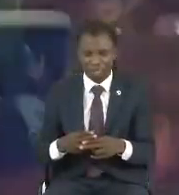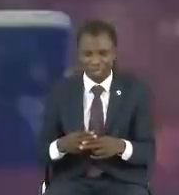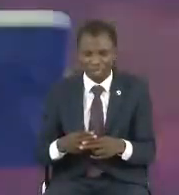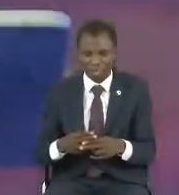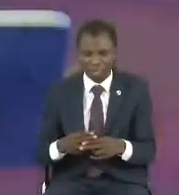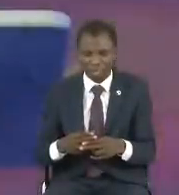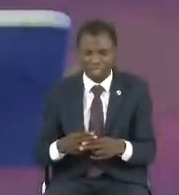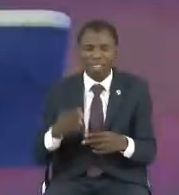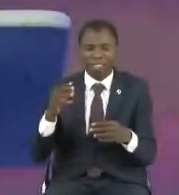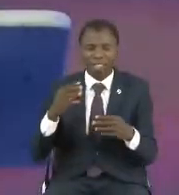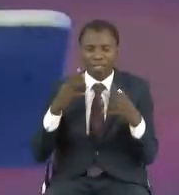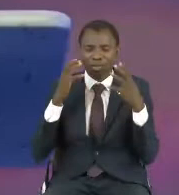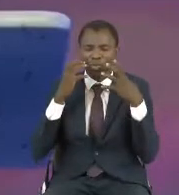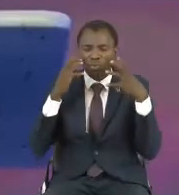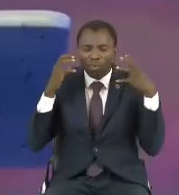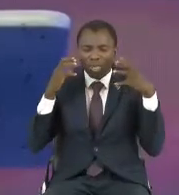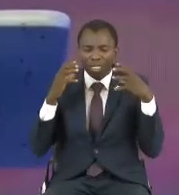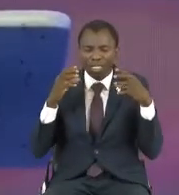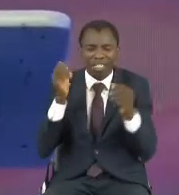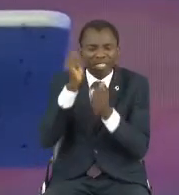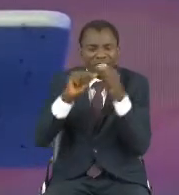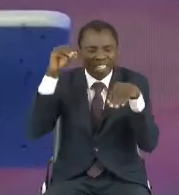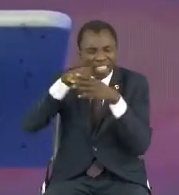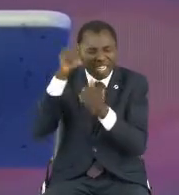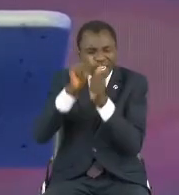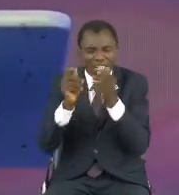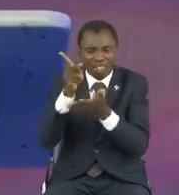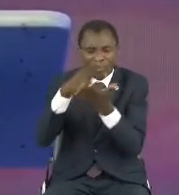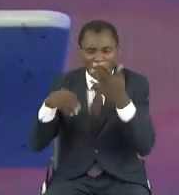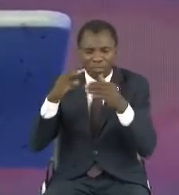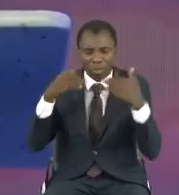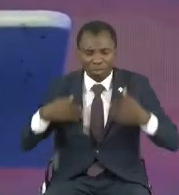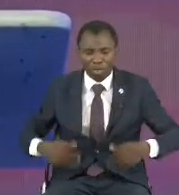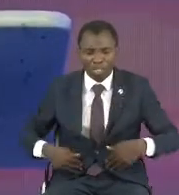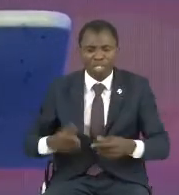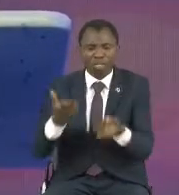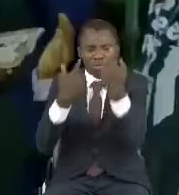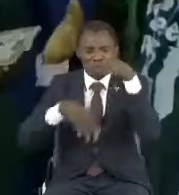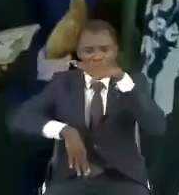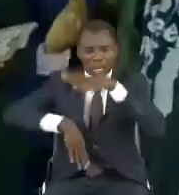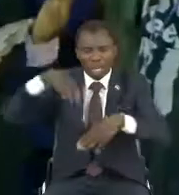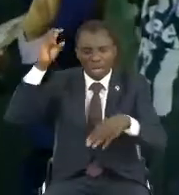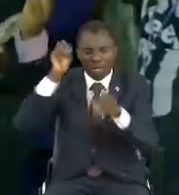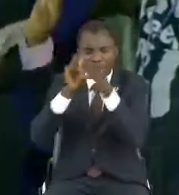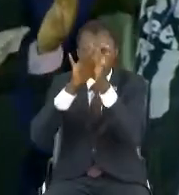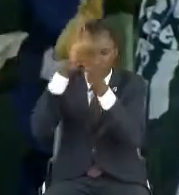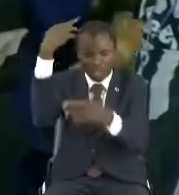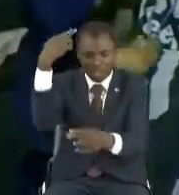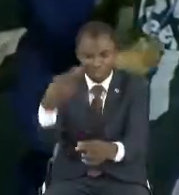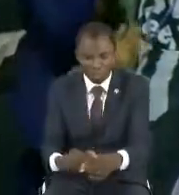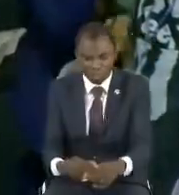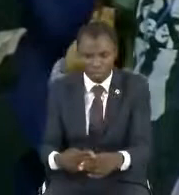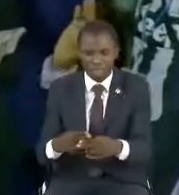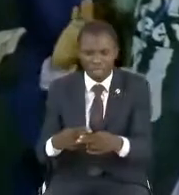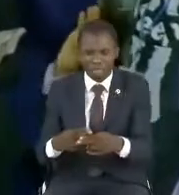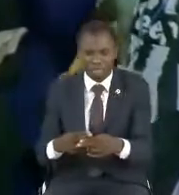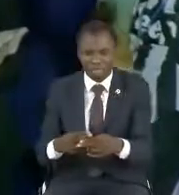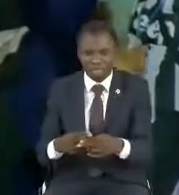Swelling any part of your body, come out in Jesus' name.